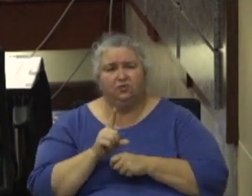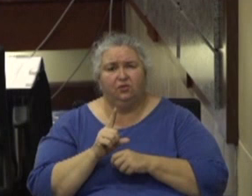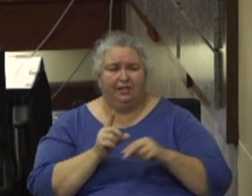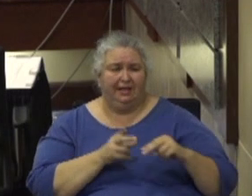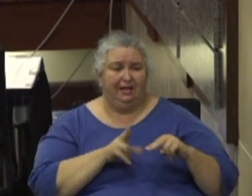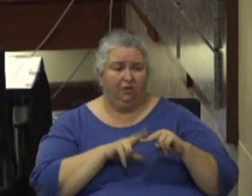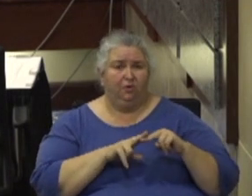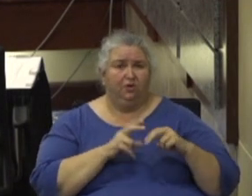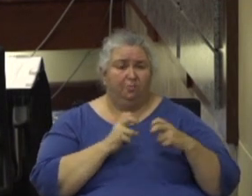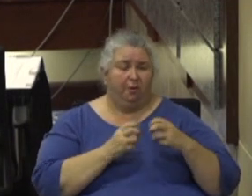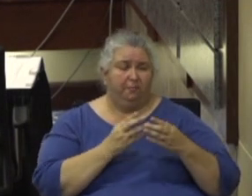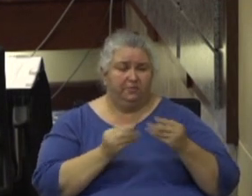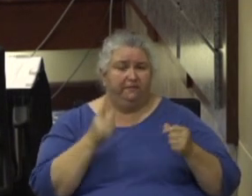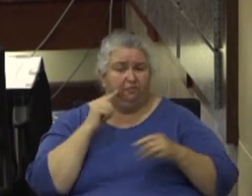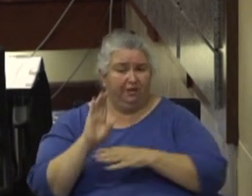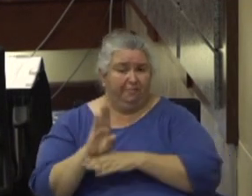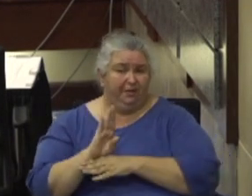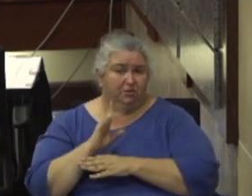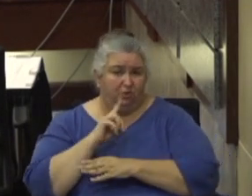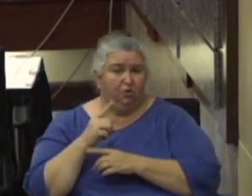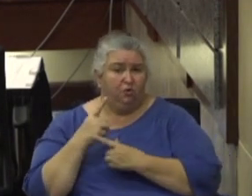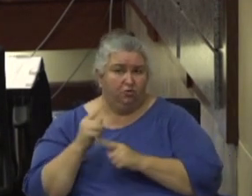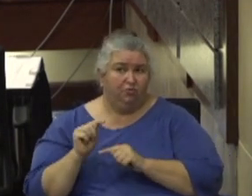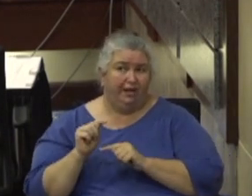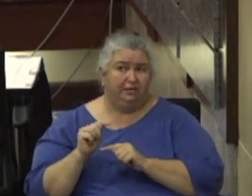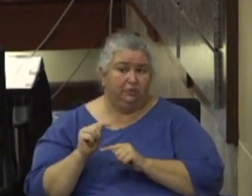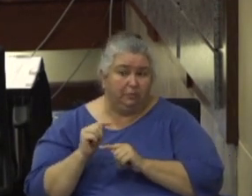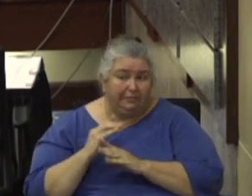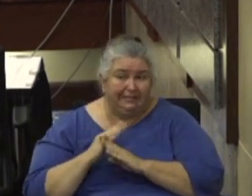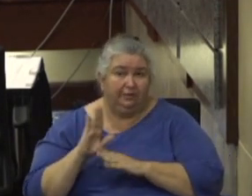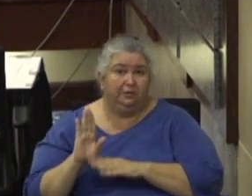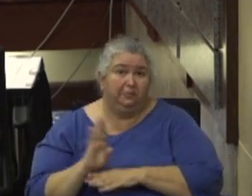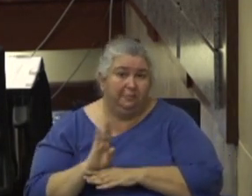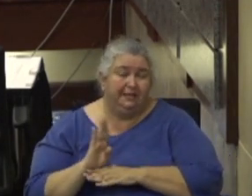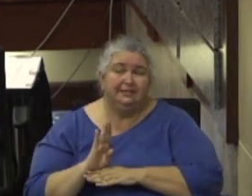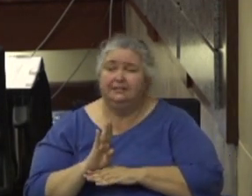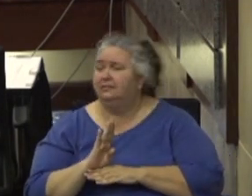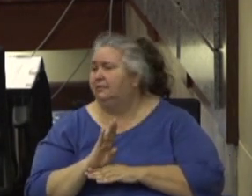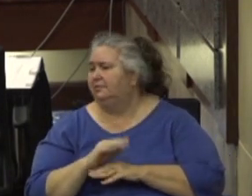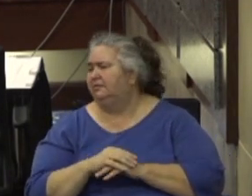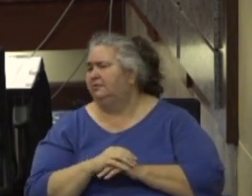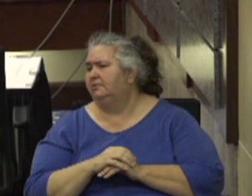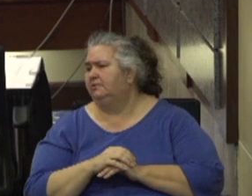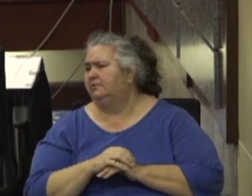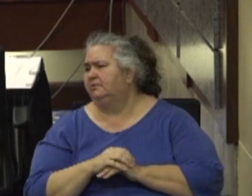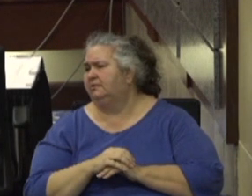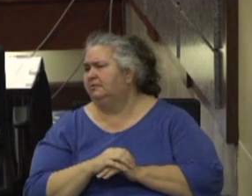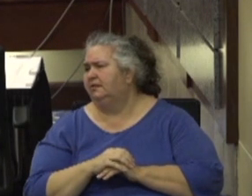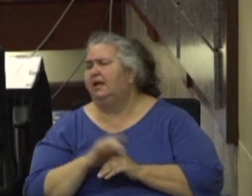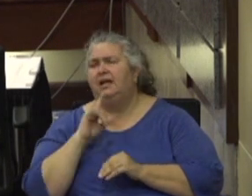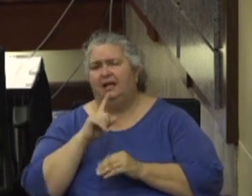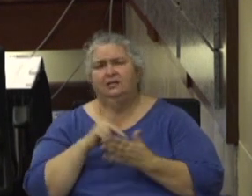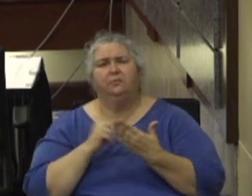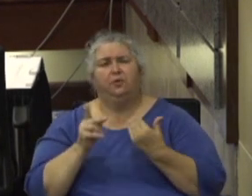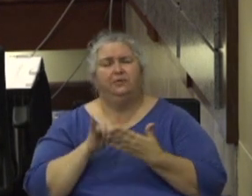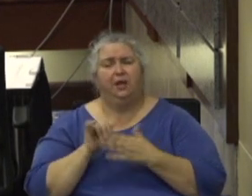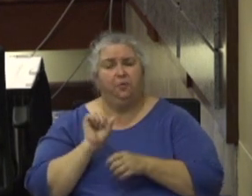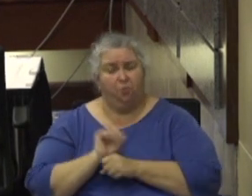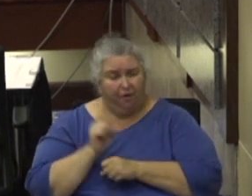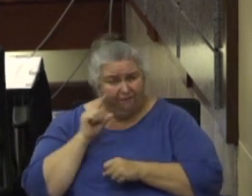problem solving for the businesses trying to access Texas Shared Work. We've heard from a number of sectors that it's a program that actually would work for